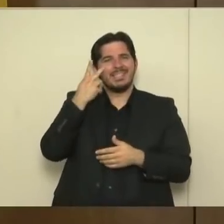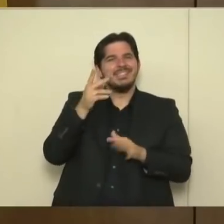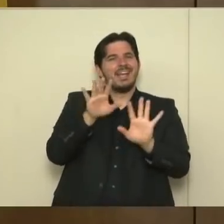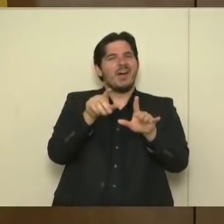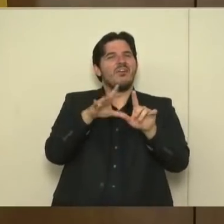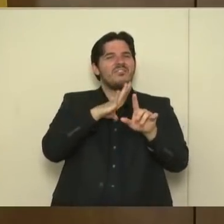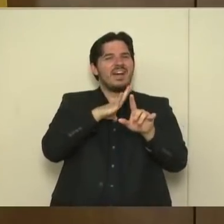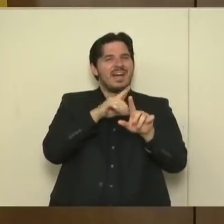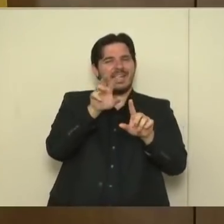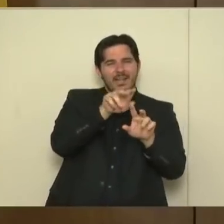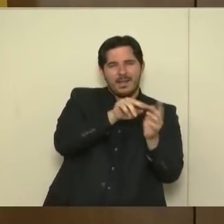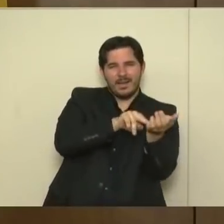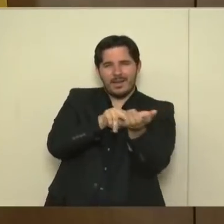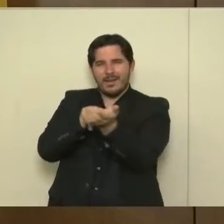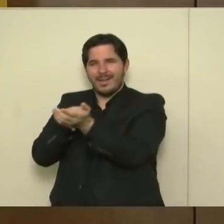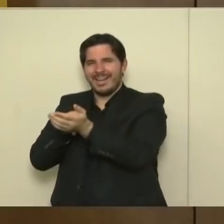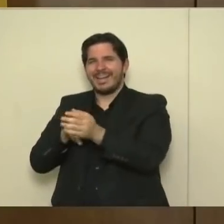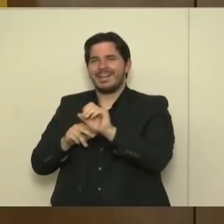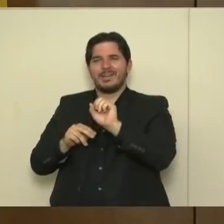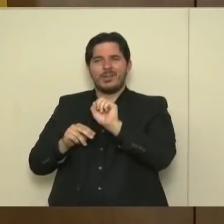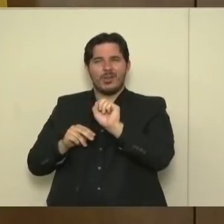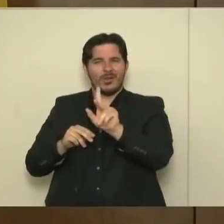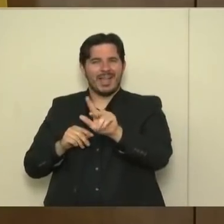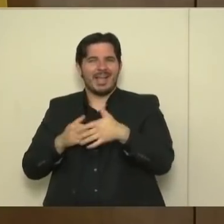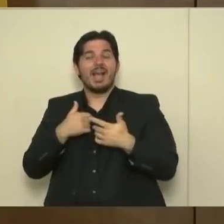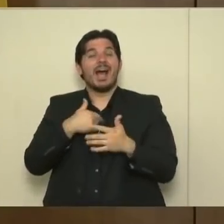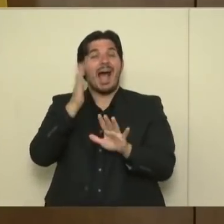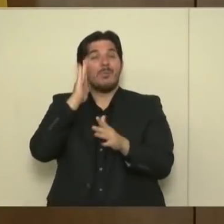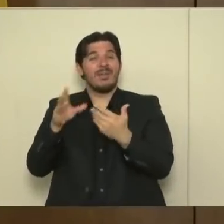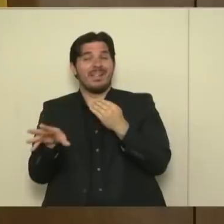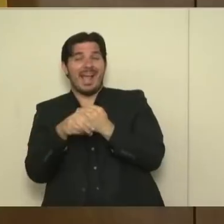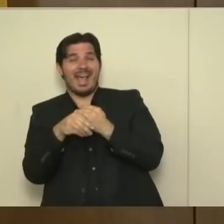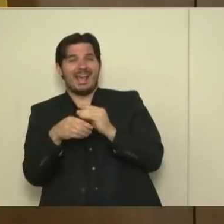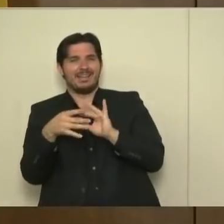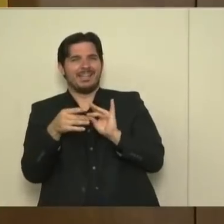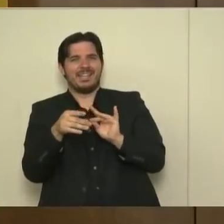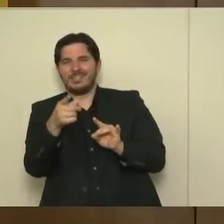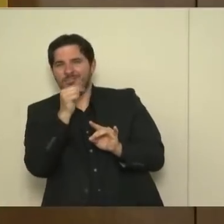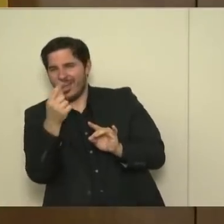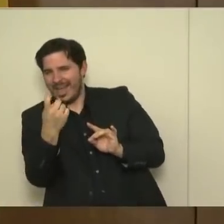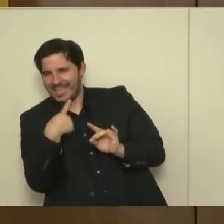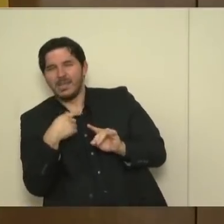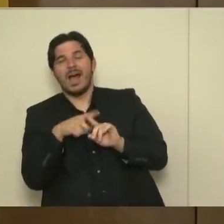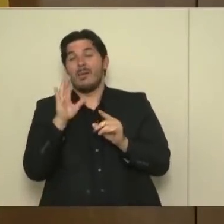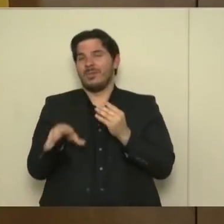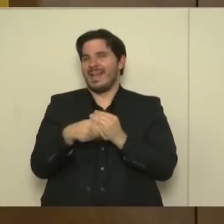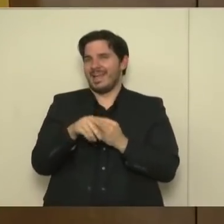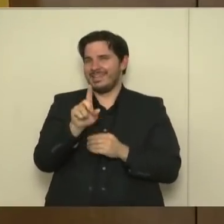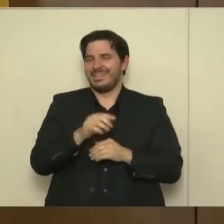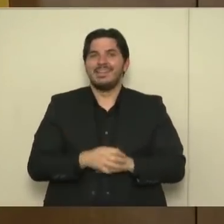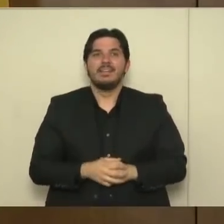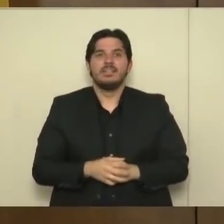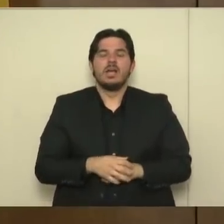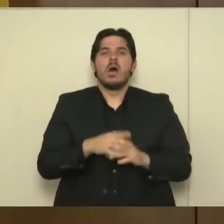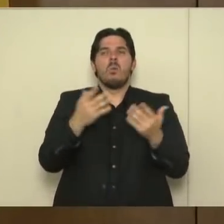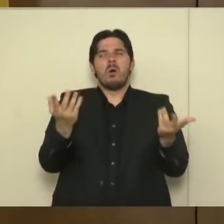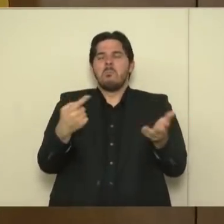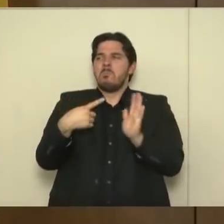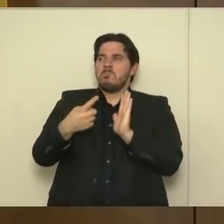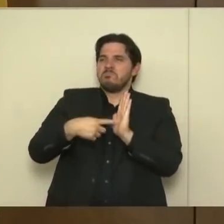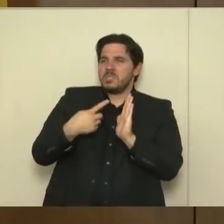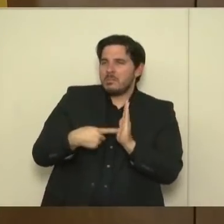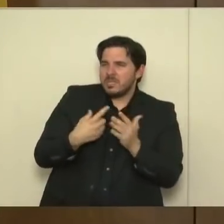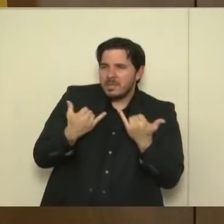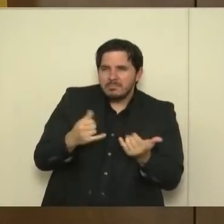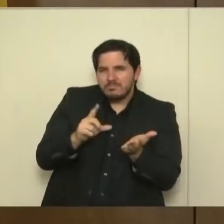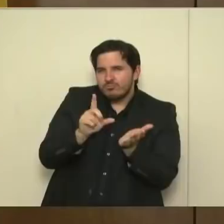actually going to take another opportunity, which was not your question. Sometimes in these press conferences, when I identify